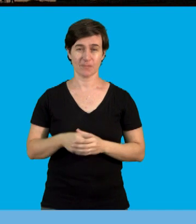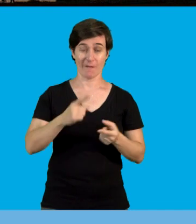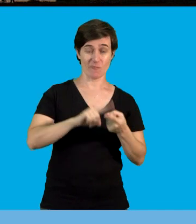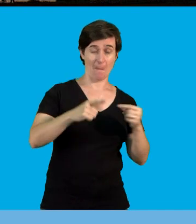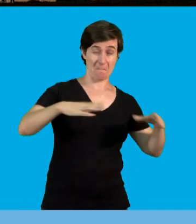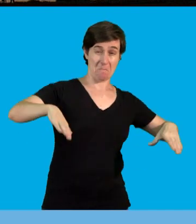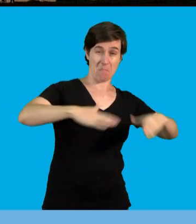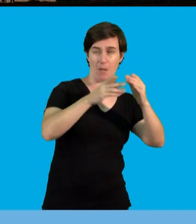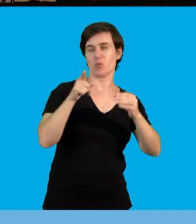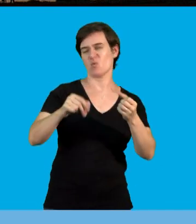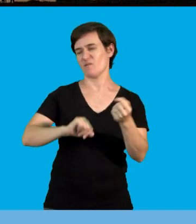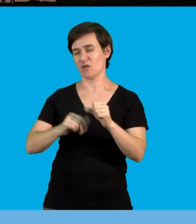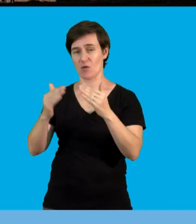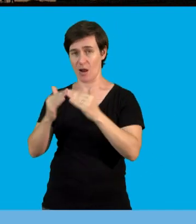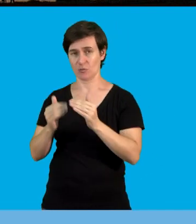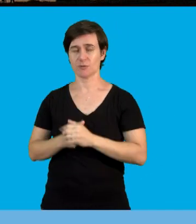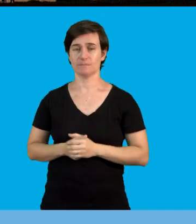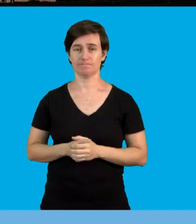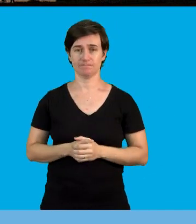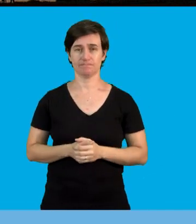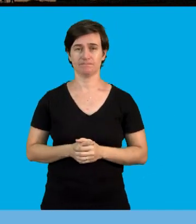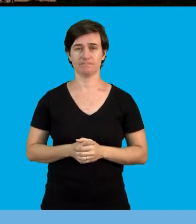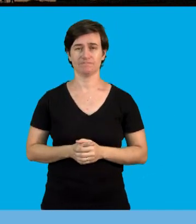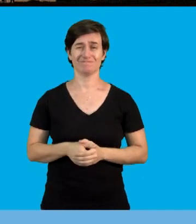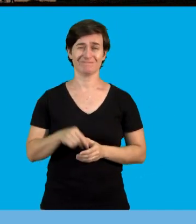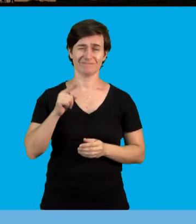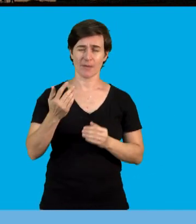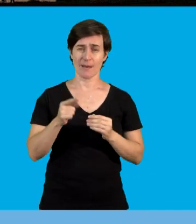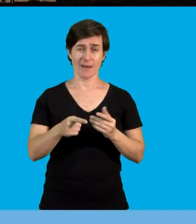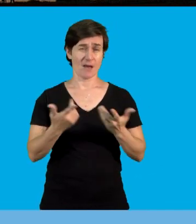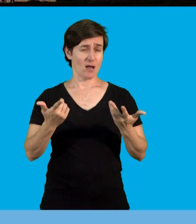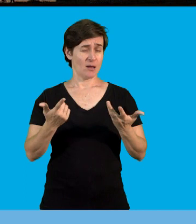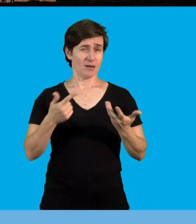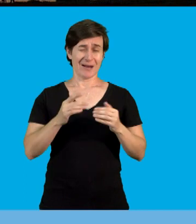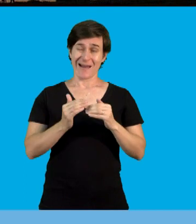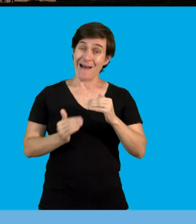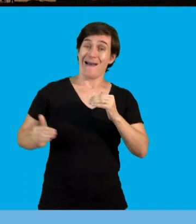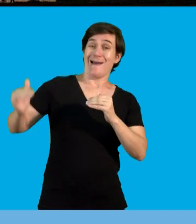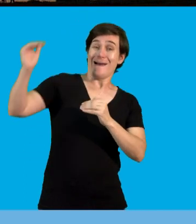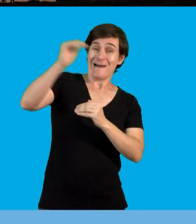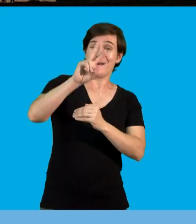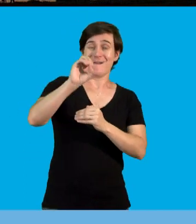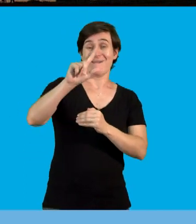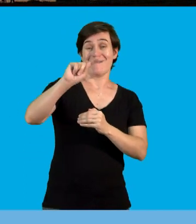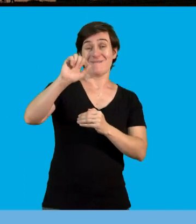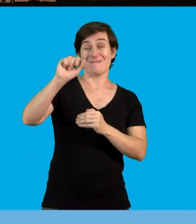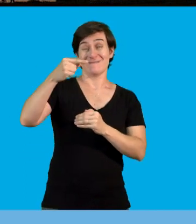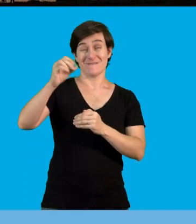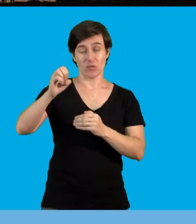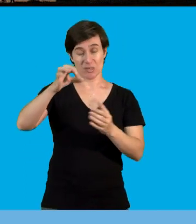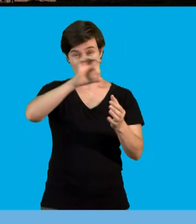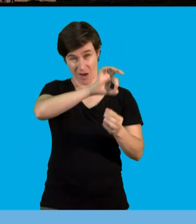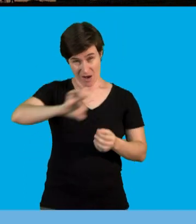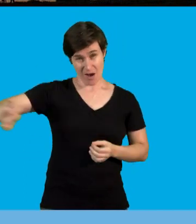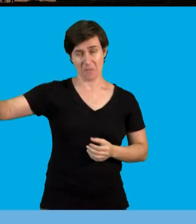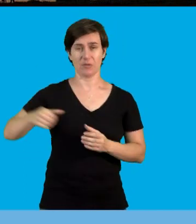the factory or into the houses, these power lines, they have they are basically high voltage cables or